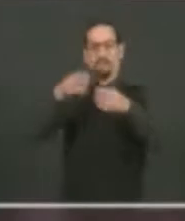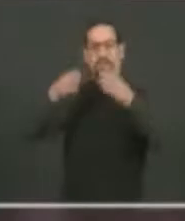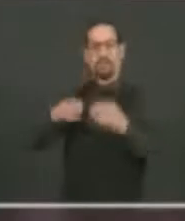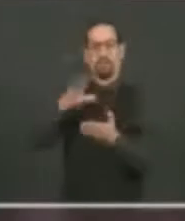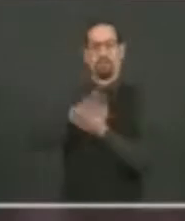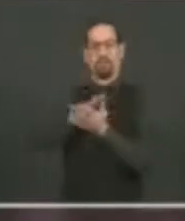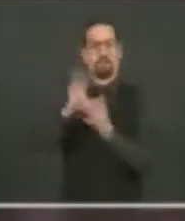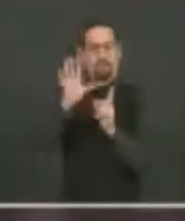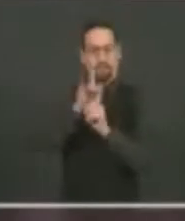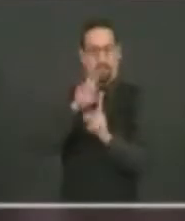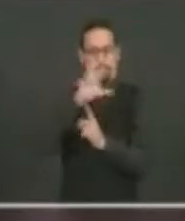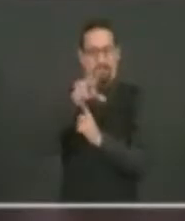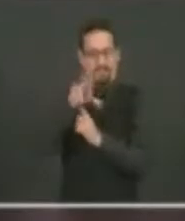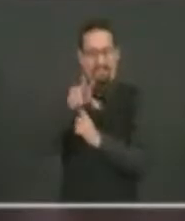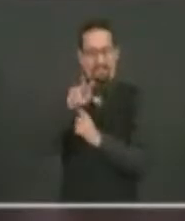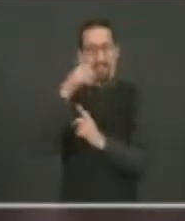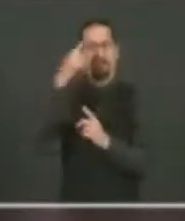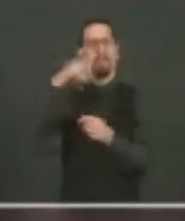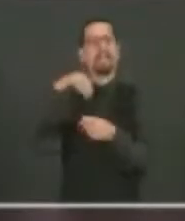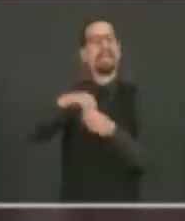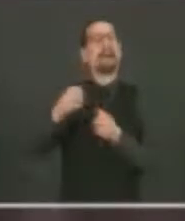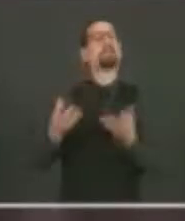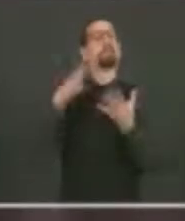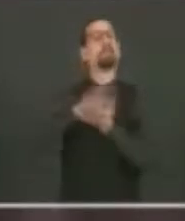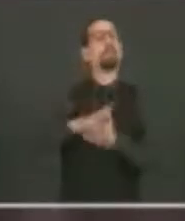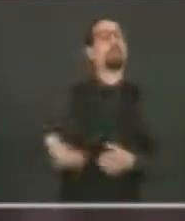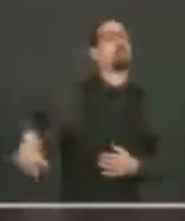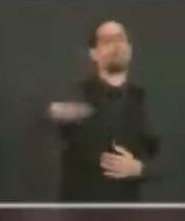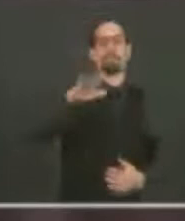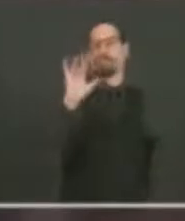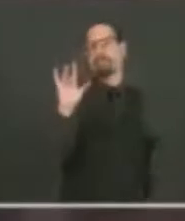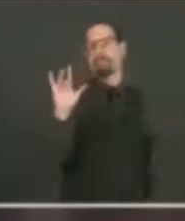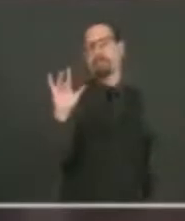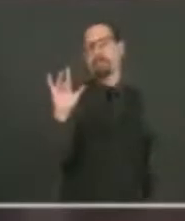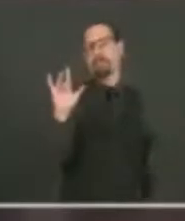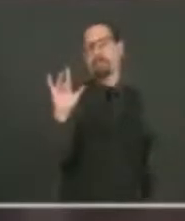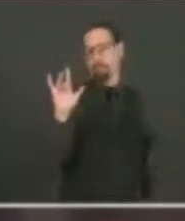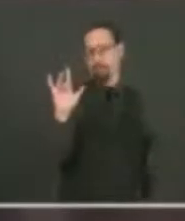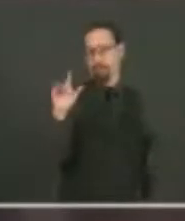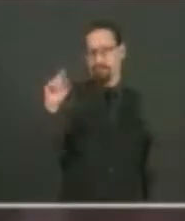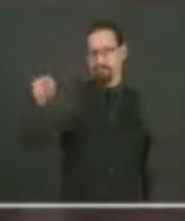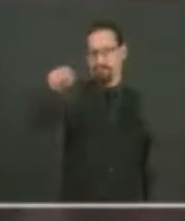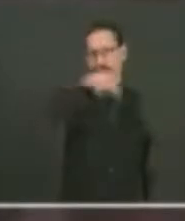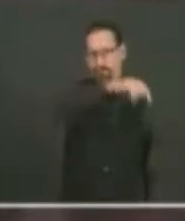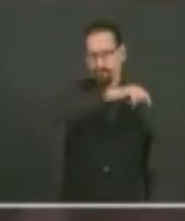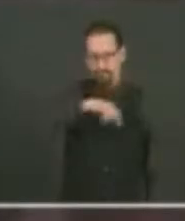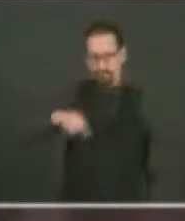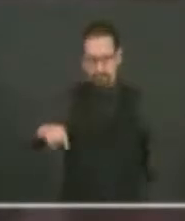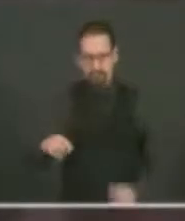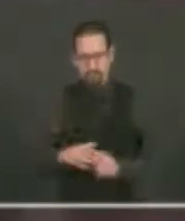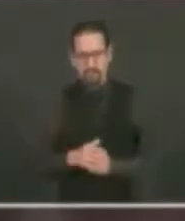where we have seen multiple cases, which is fewer, we have usually